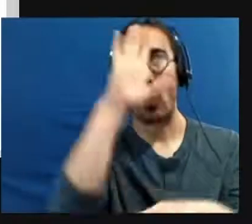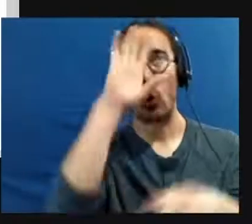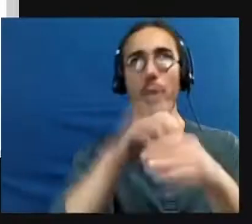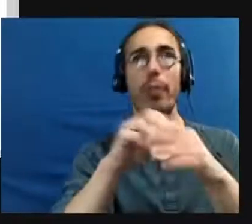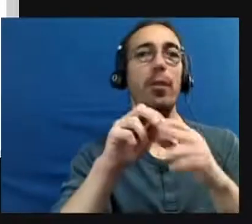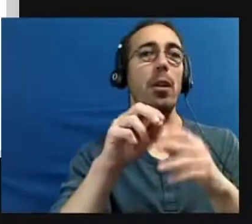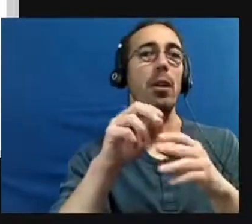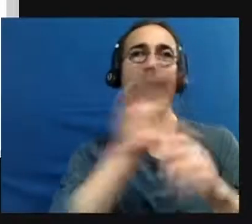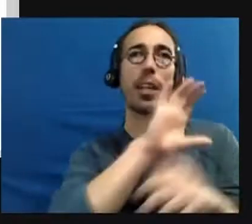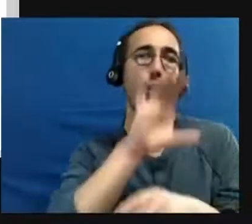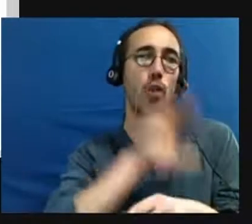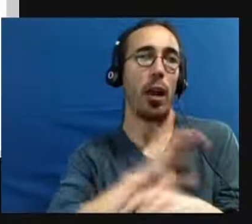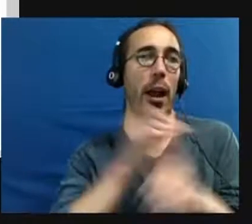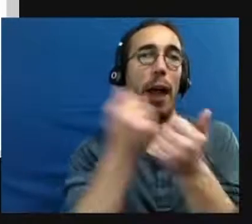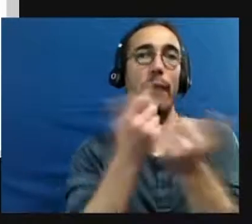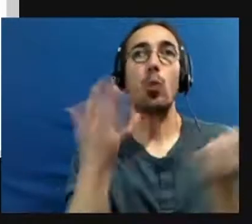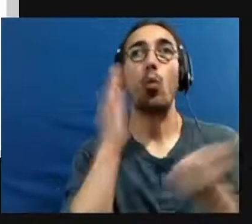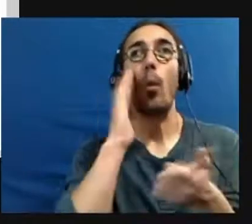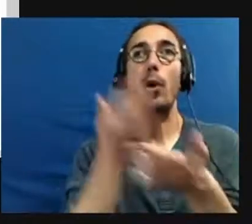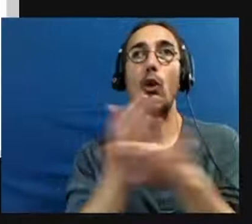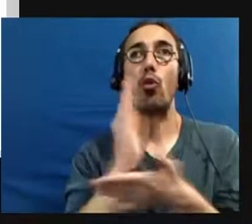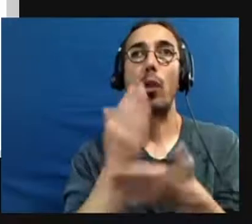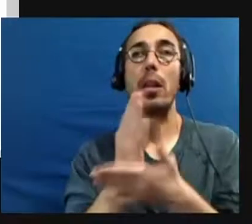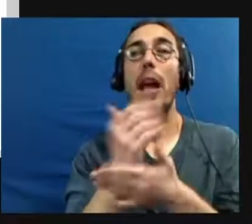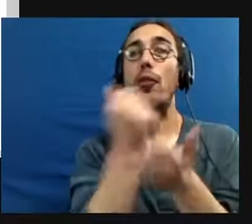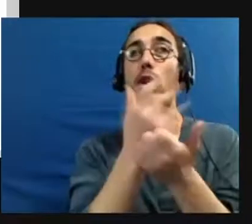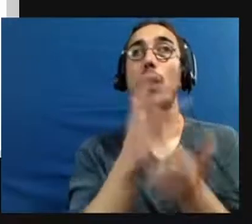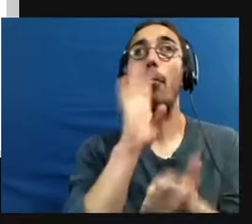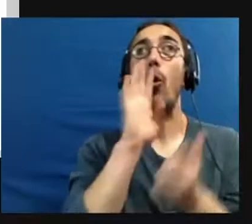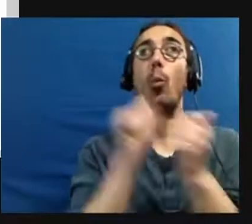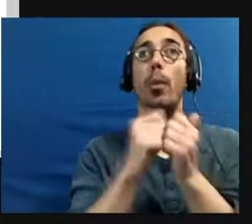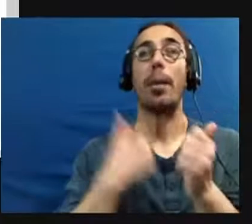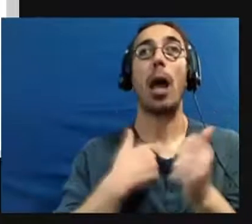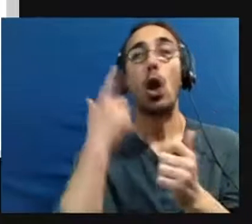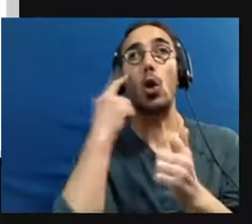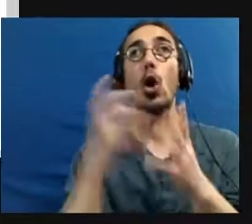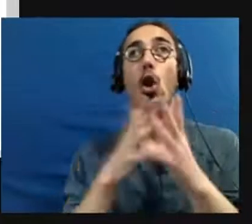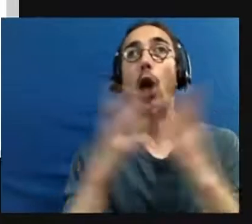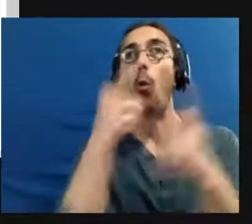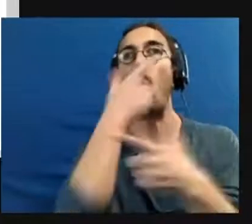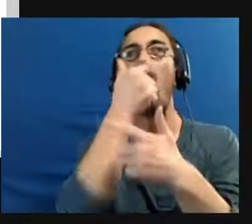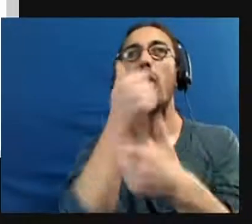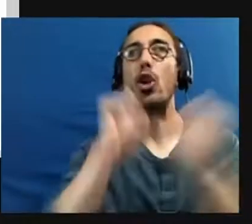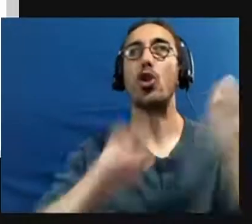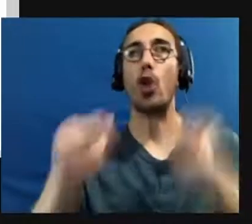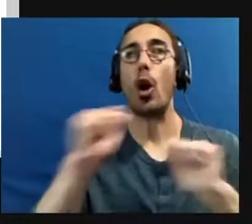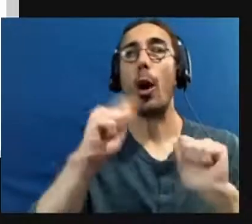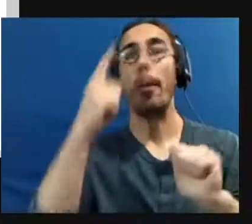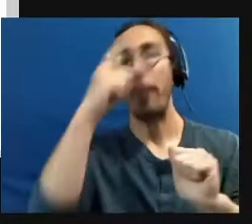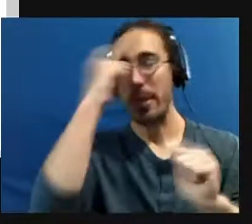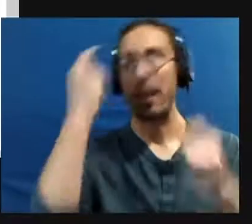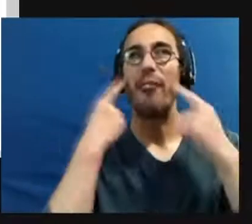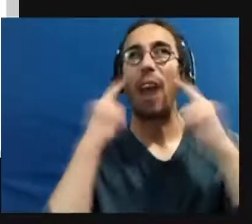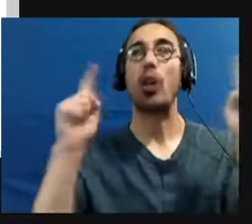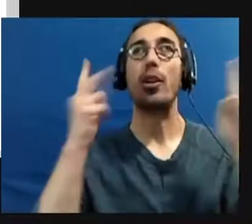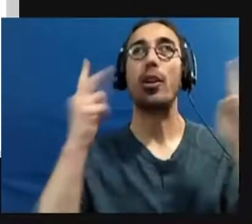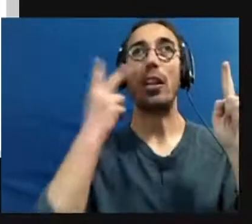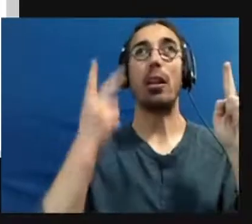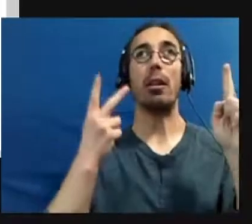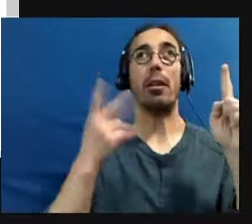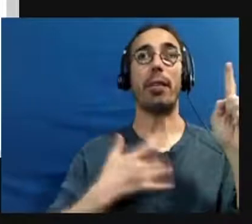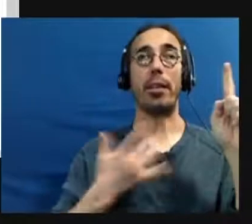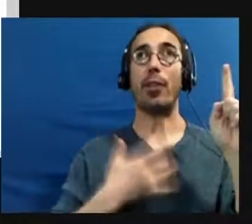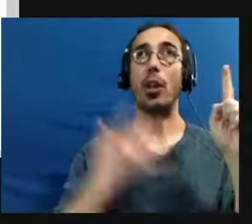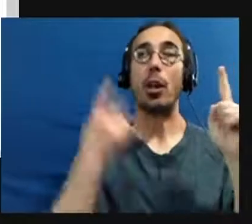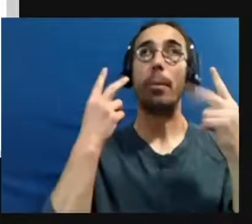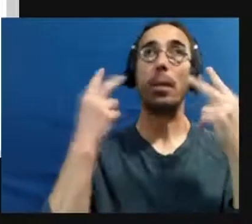Everything's Going to Be Okay really spoke to me. I cry a lot watching the show because I finally feel seen. Josh's journey